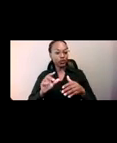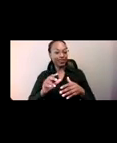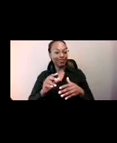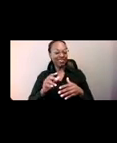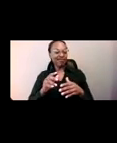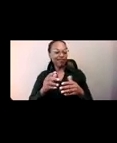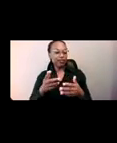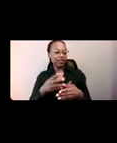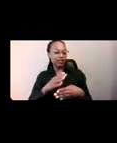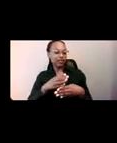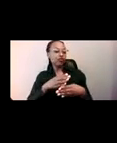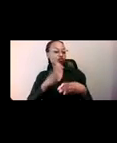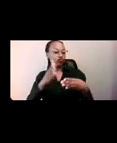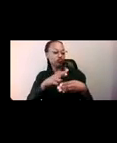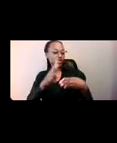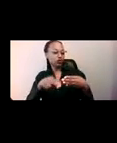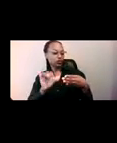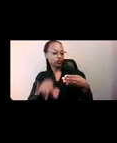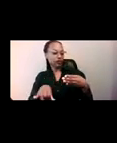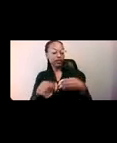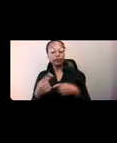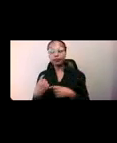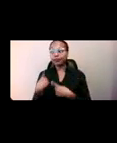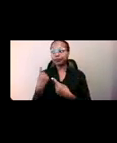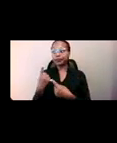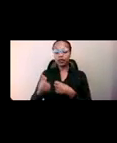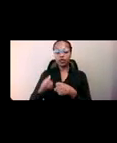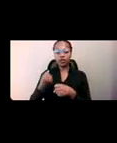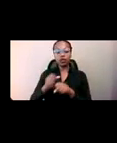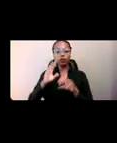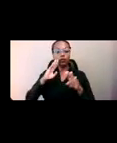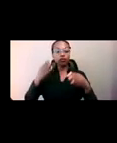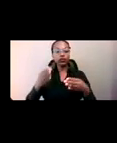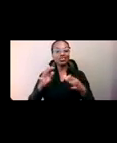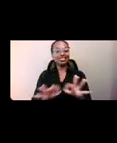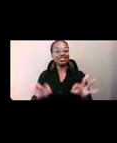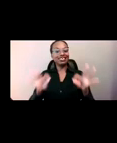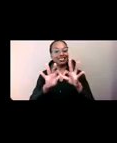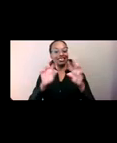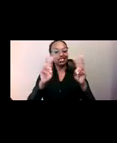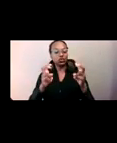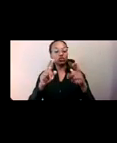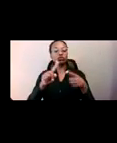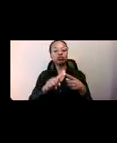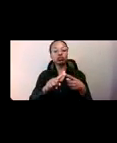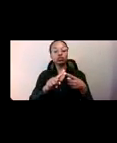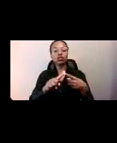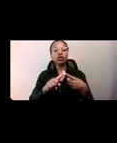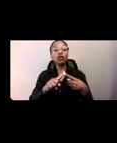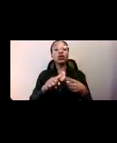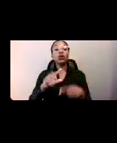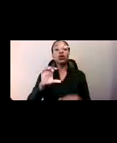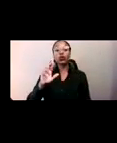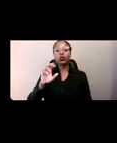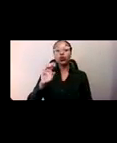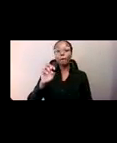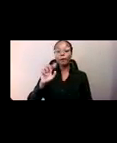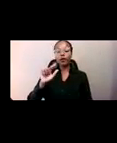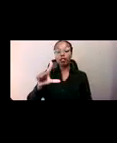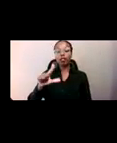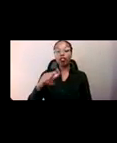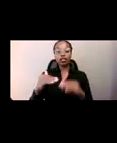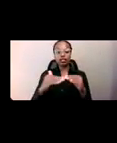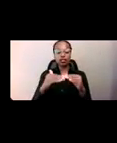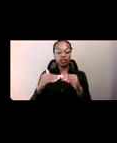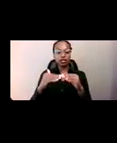been focusing our efforts on some key issues, including criminal justice reform, systemic racial and